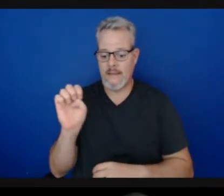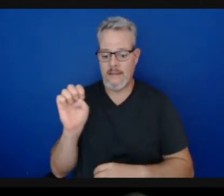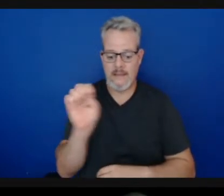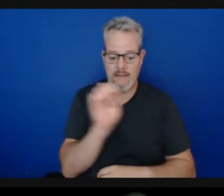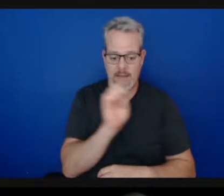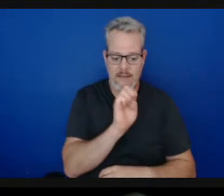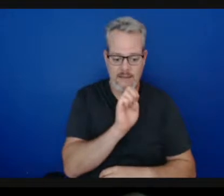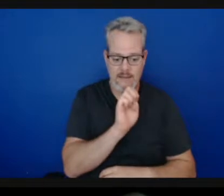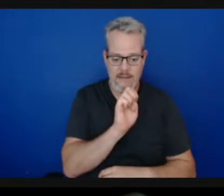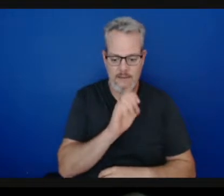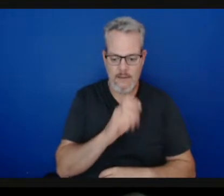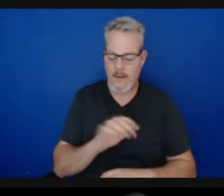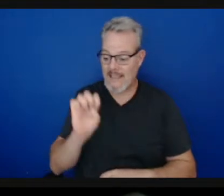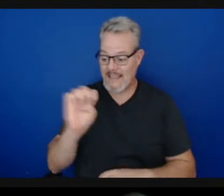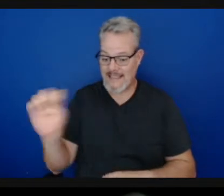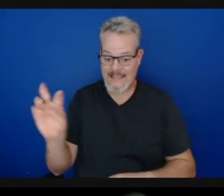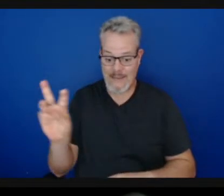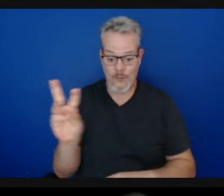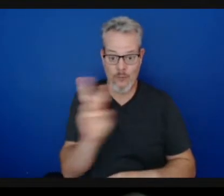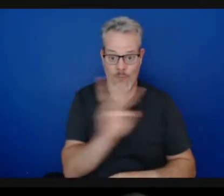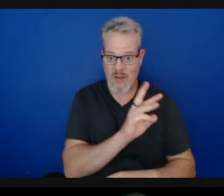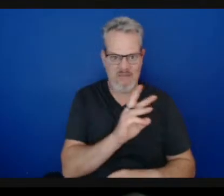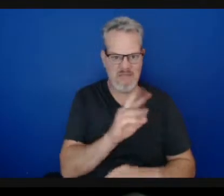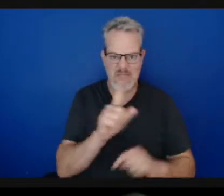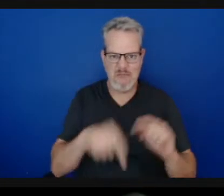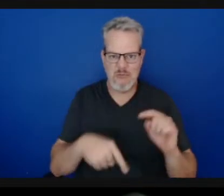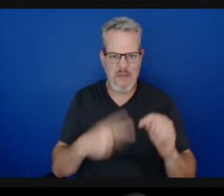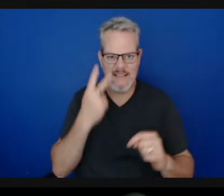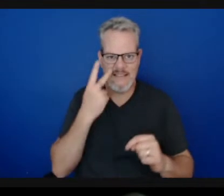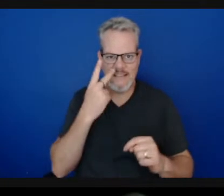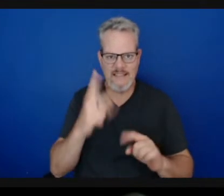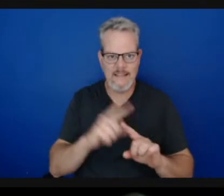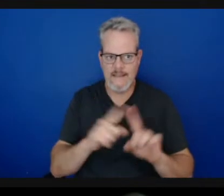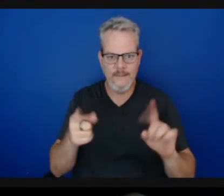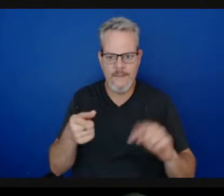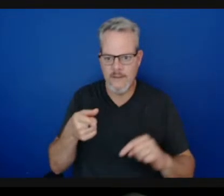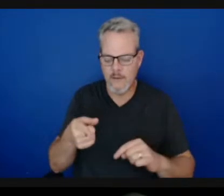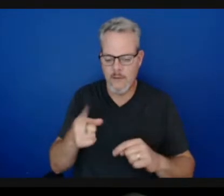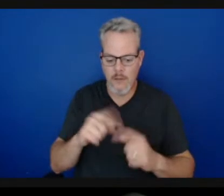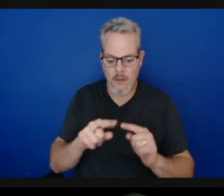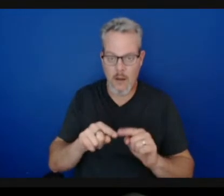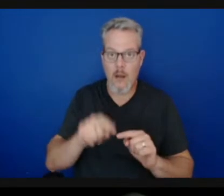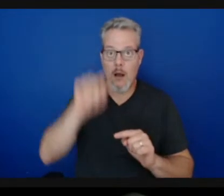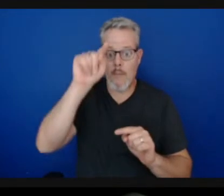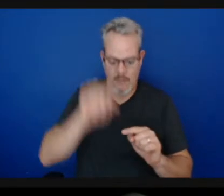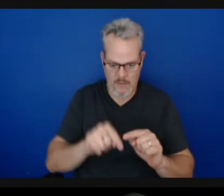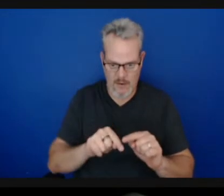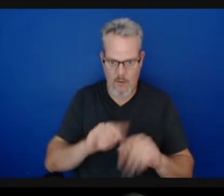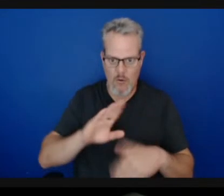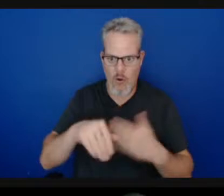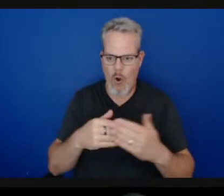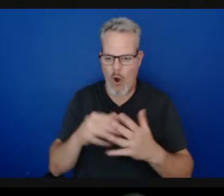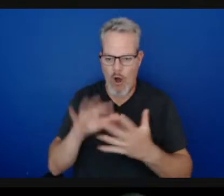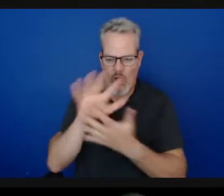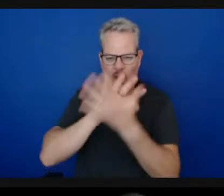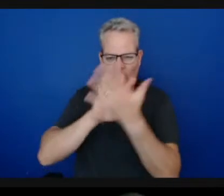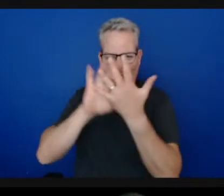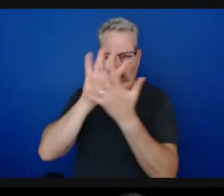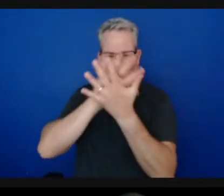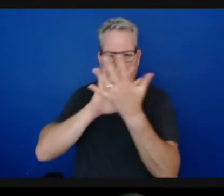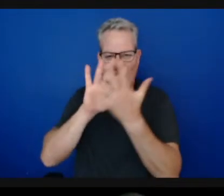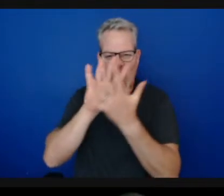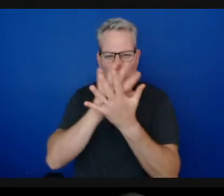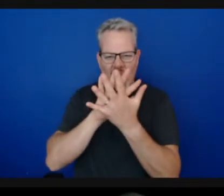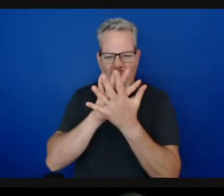one data point, but it's hard to tell much difference there. And the up and down motion, all within the noise as well. It's really most